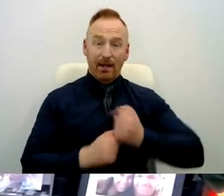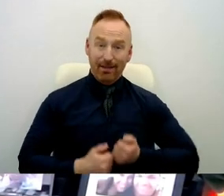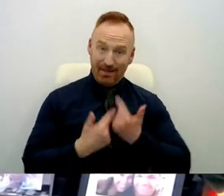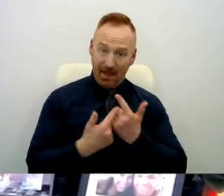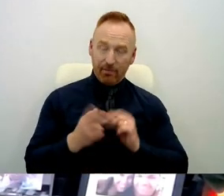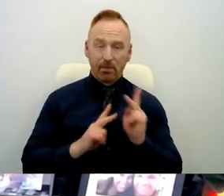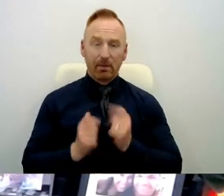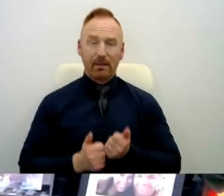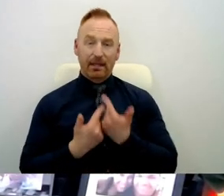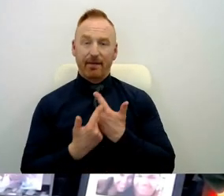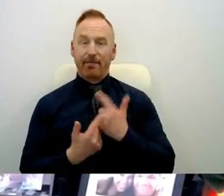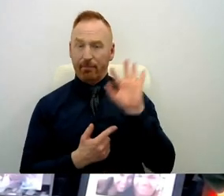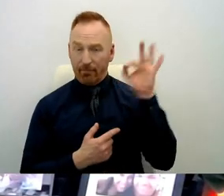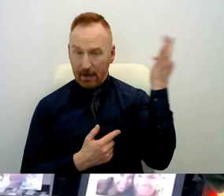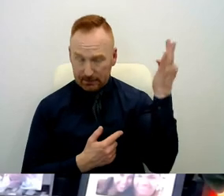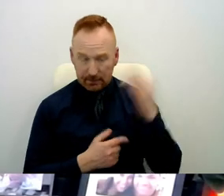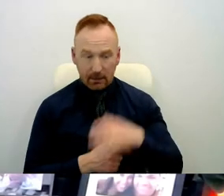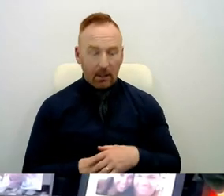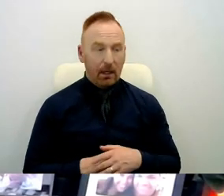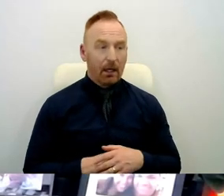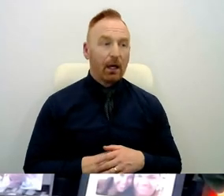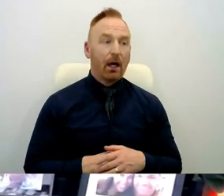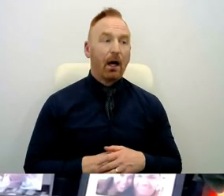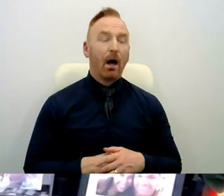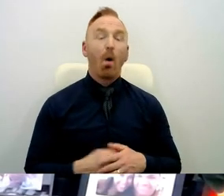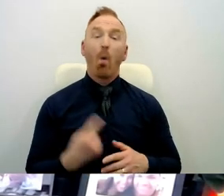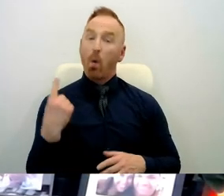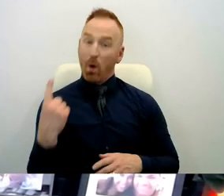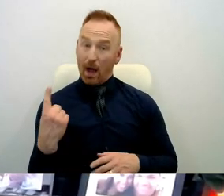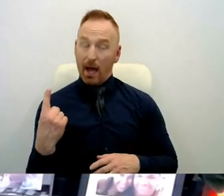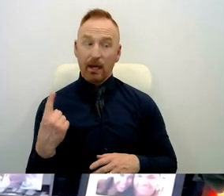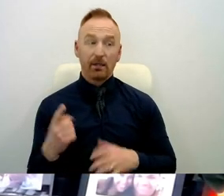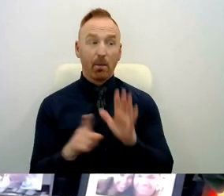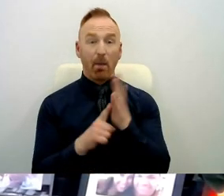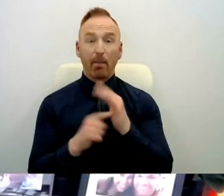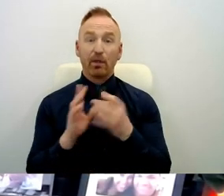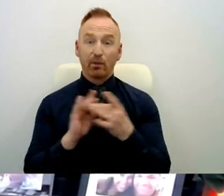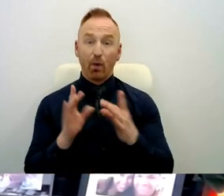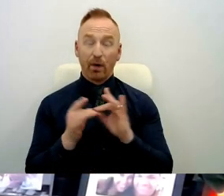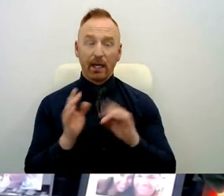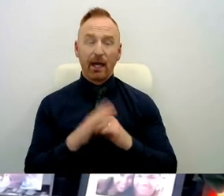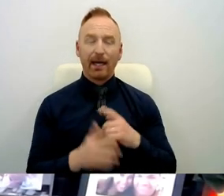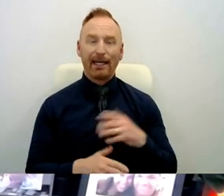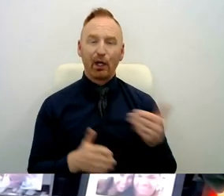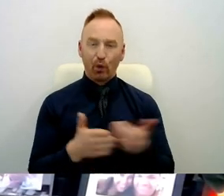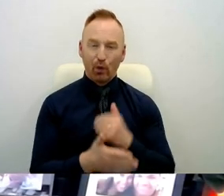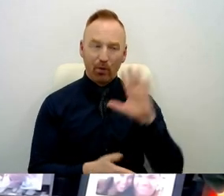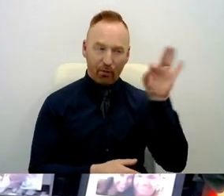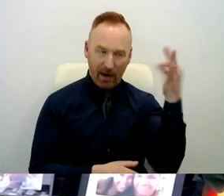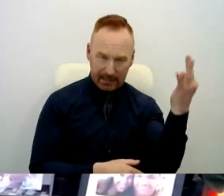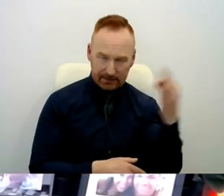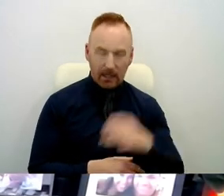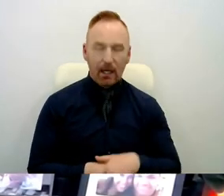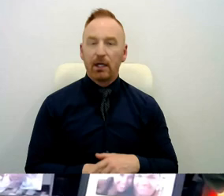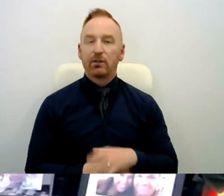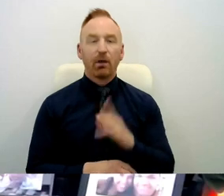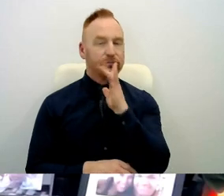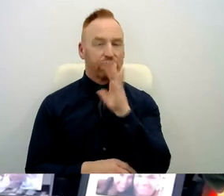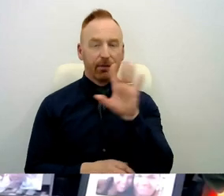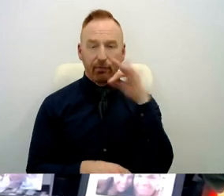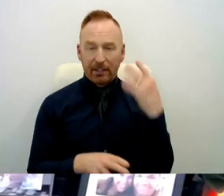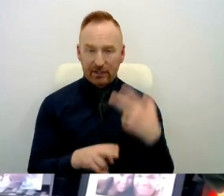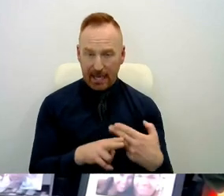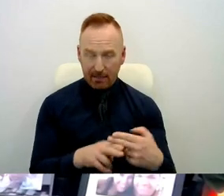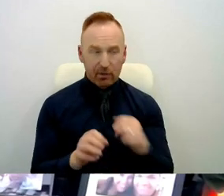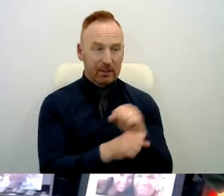enslaved persons living in France. Perhaps one of the most well-known stories of an enslaved woman in New France is that of Marie-Joseph Angélique, who is